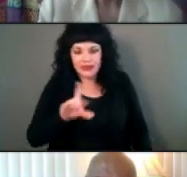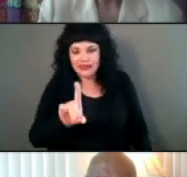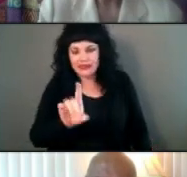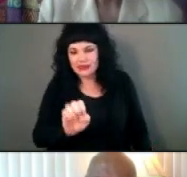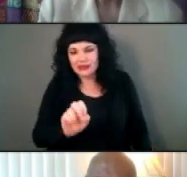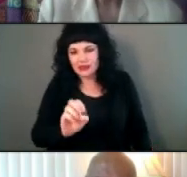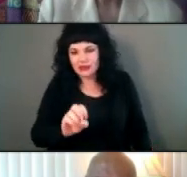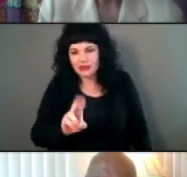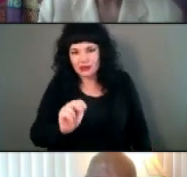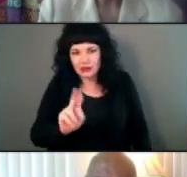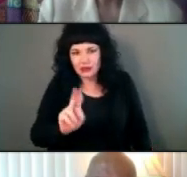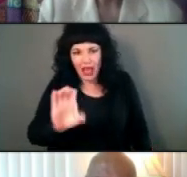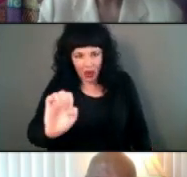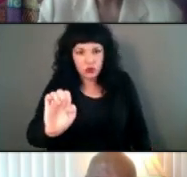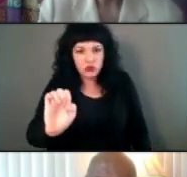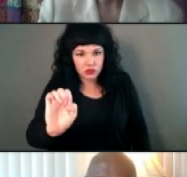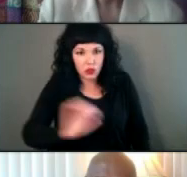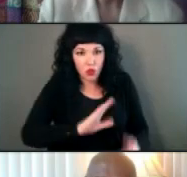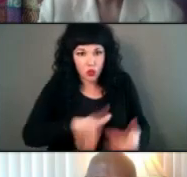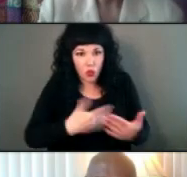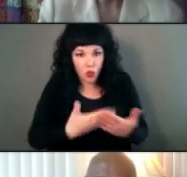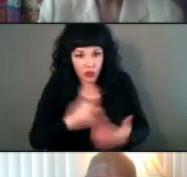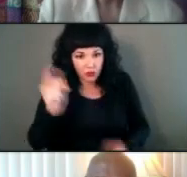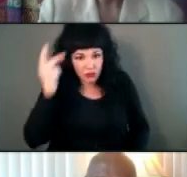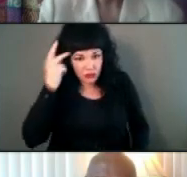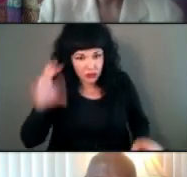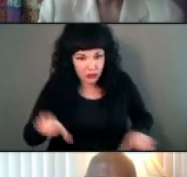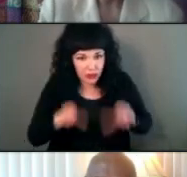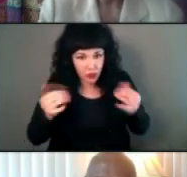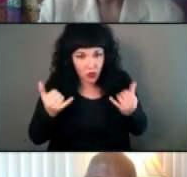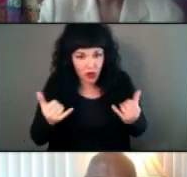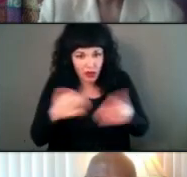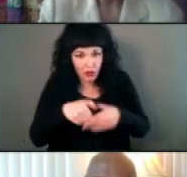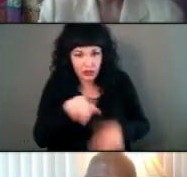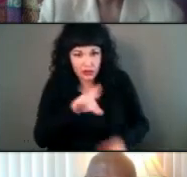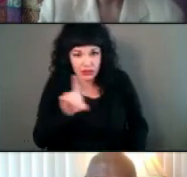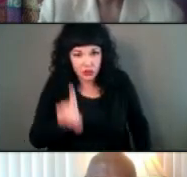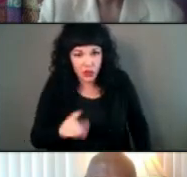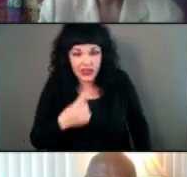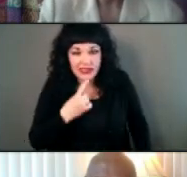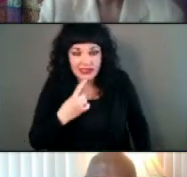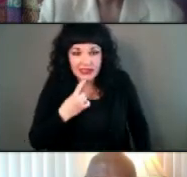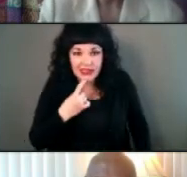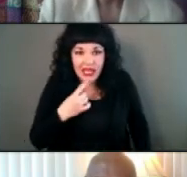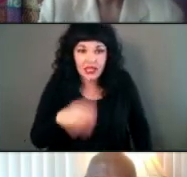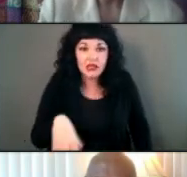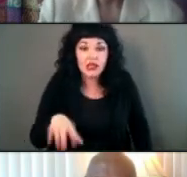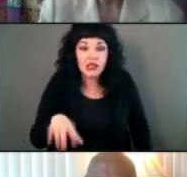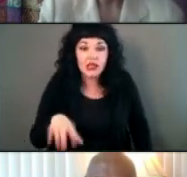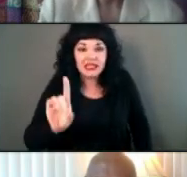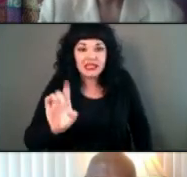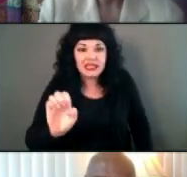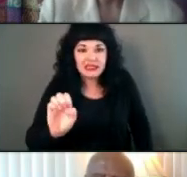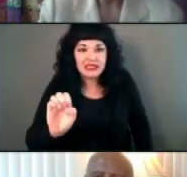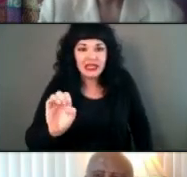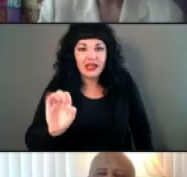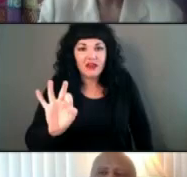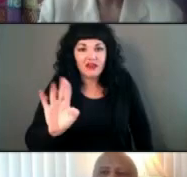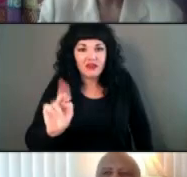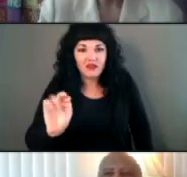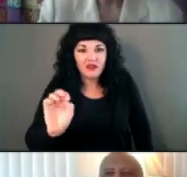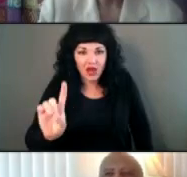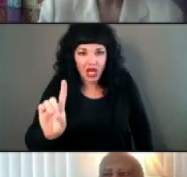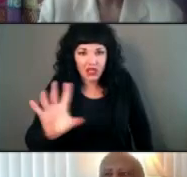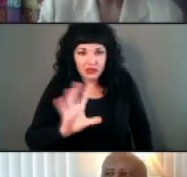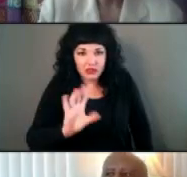#defund-the-police here in Detroit? That's over $300 million that we can use to fund